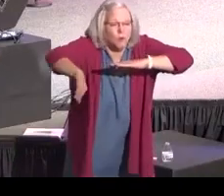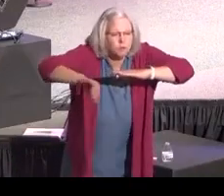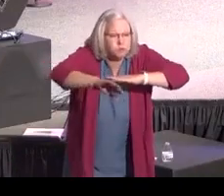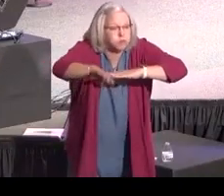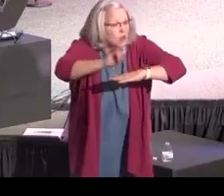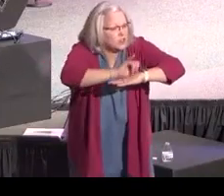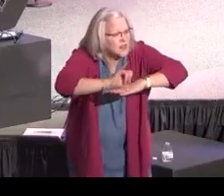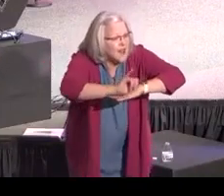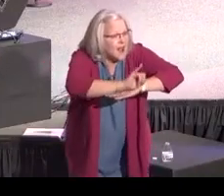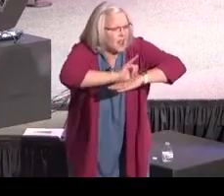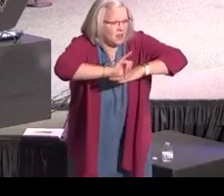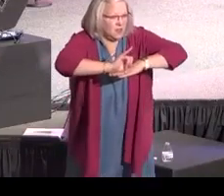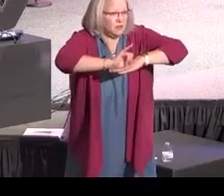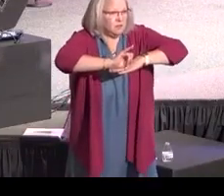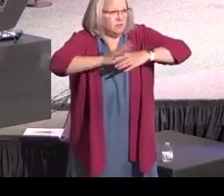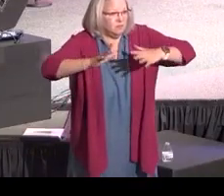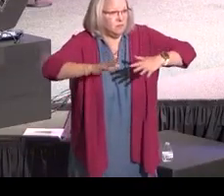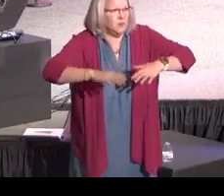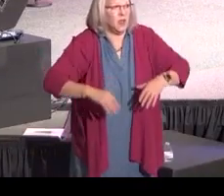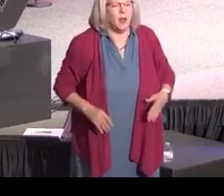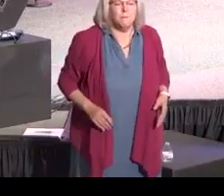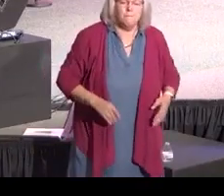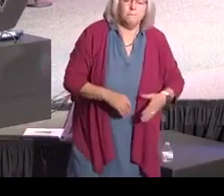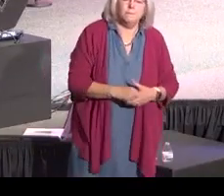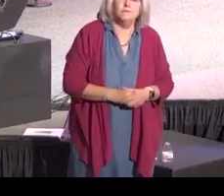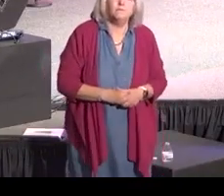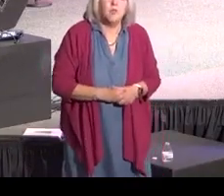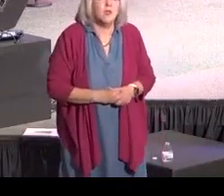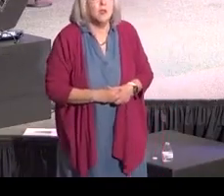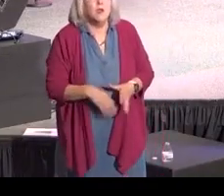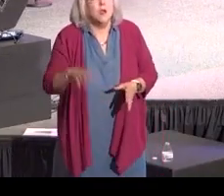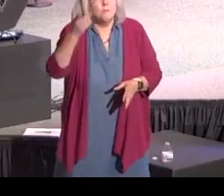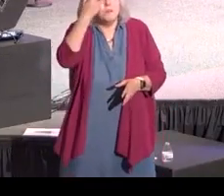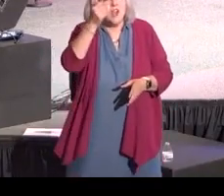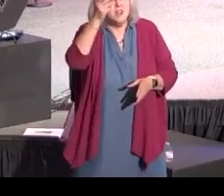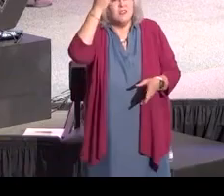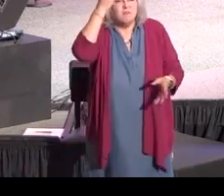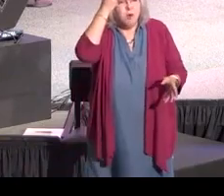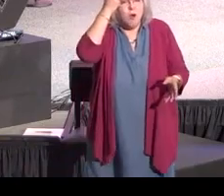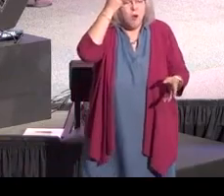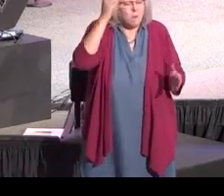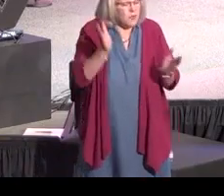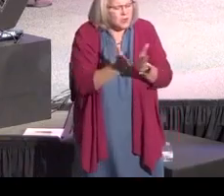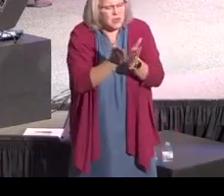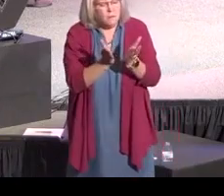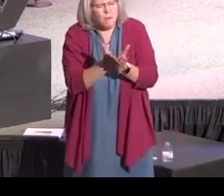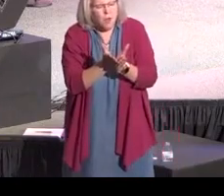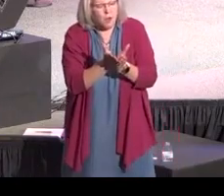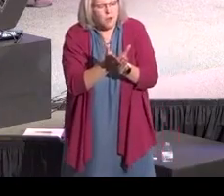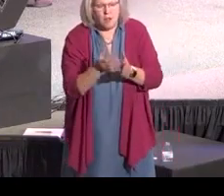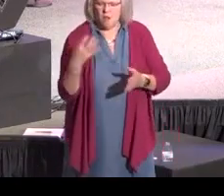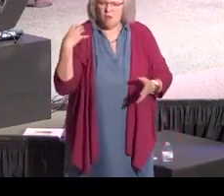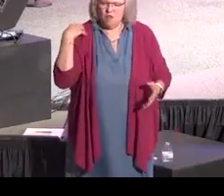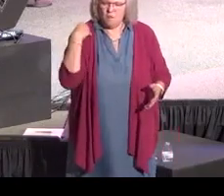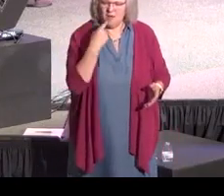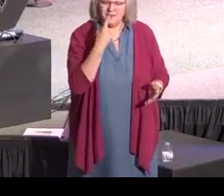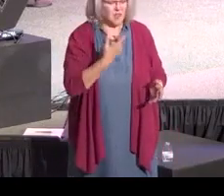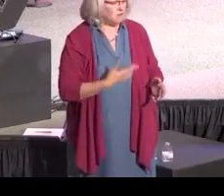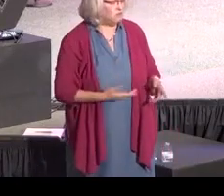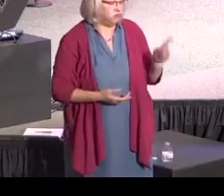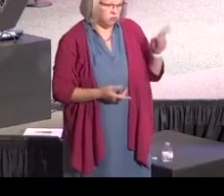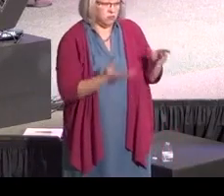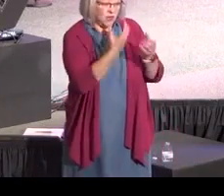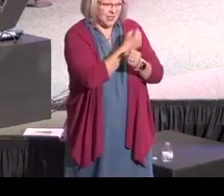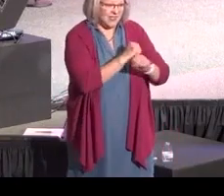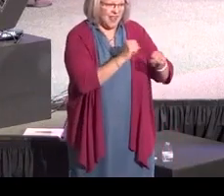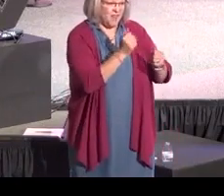from carrying out their plan. So because of one person, all the other prisoners were saved because of God's man. He